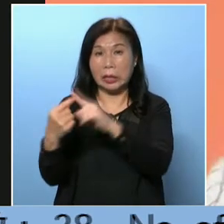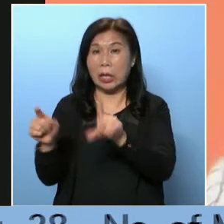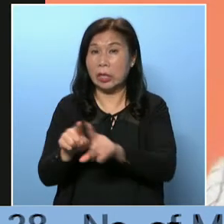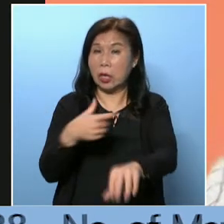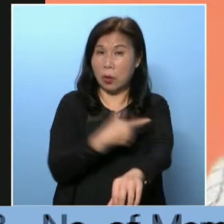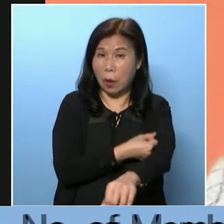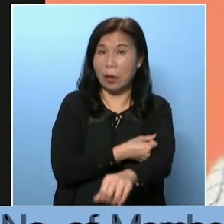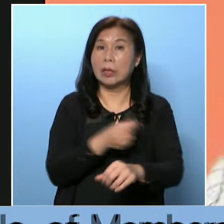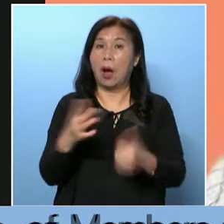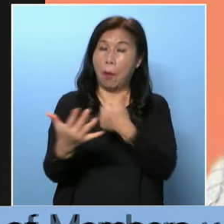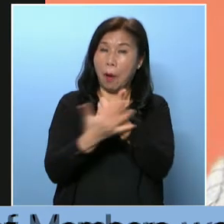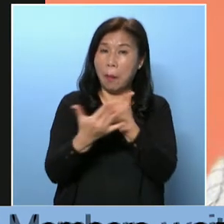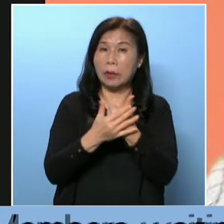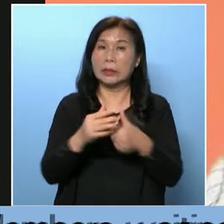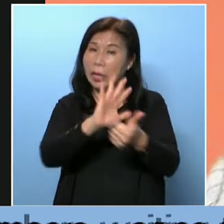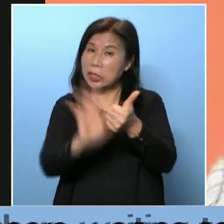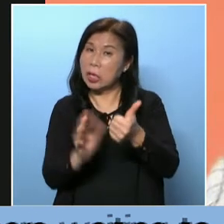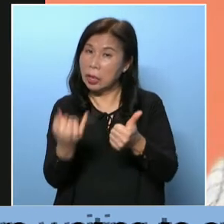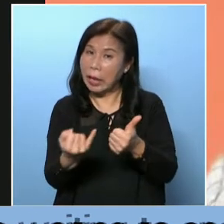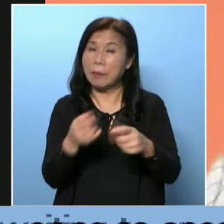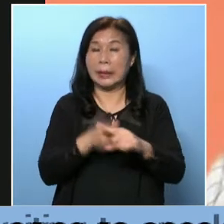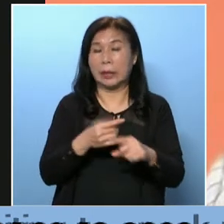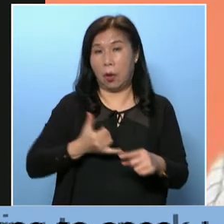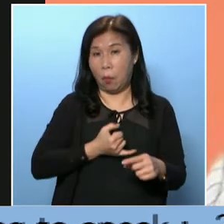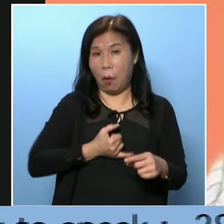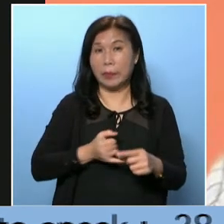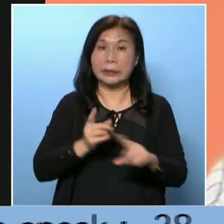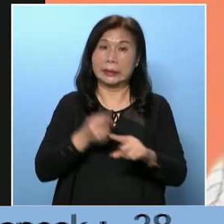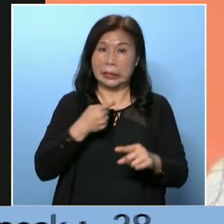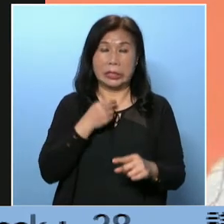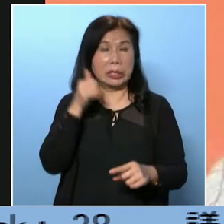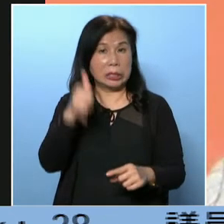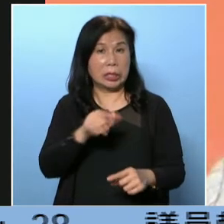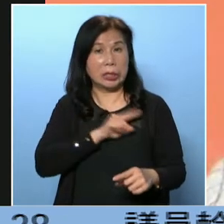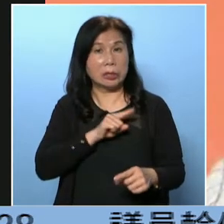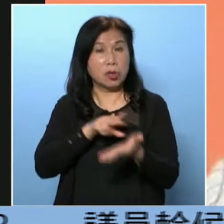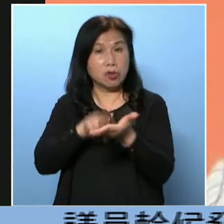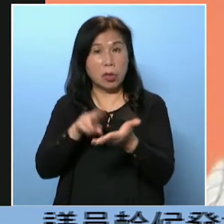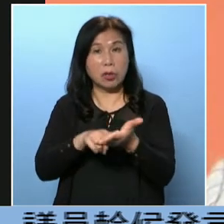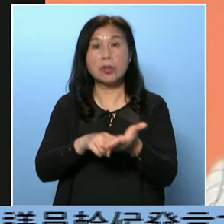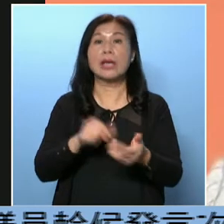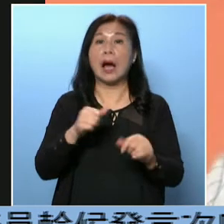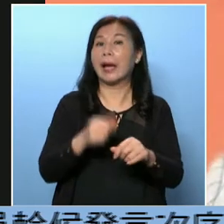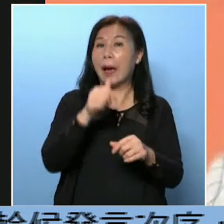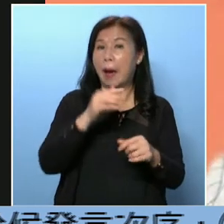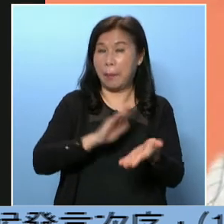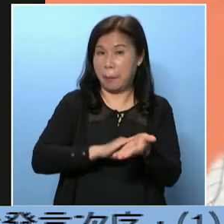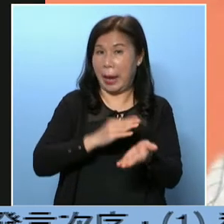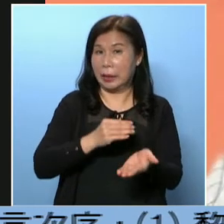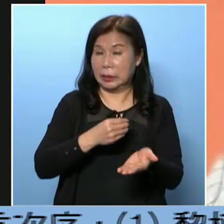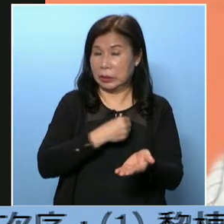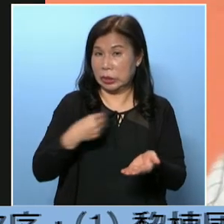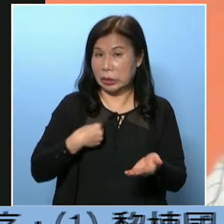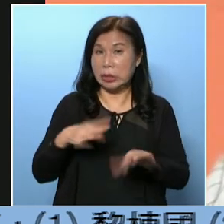mean. If the public has dealt on the side effects and the benefits of the vaccine, please consult your family